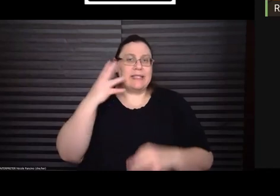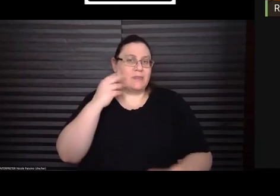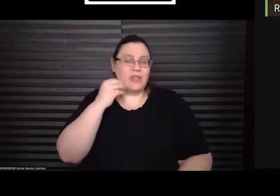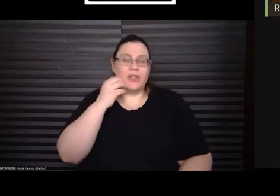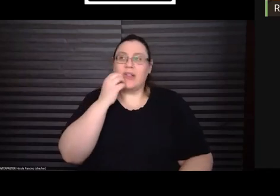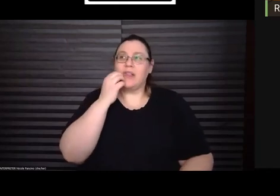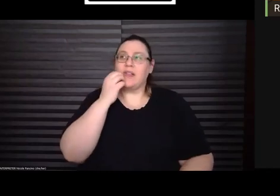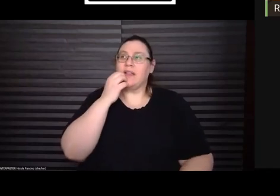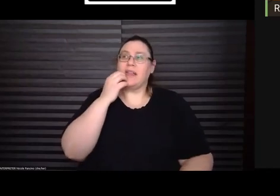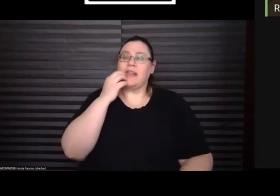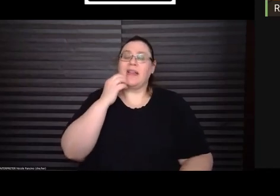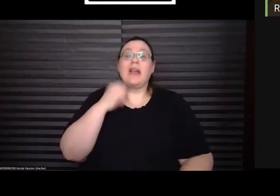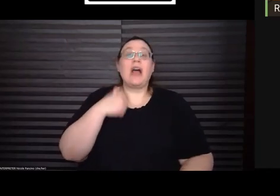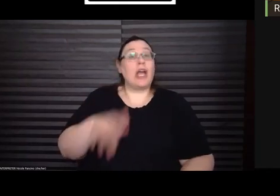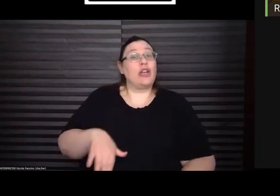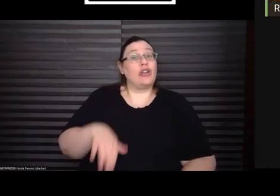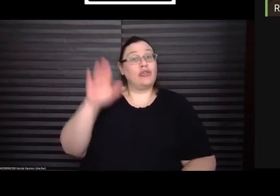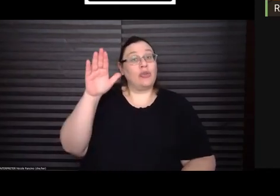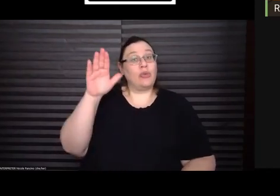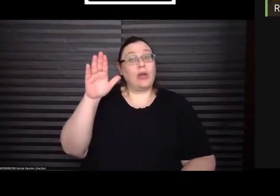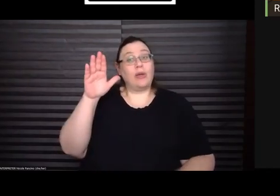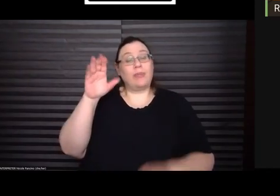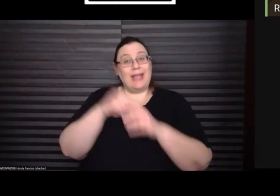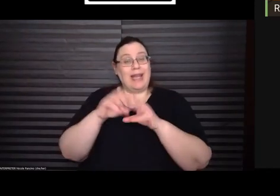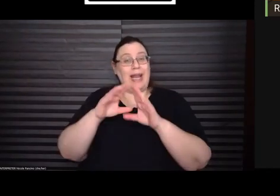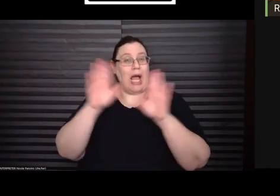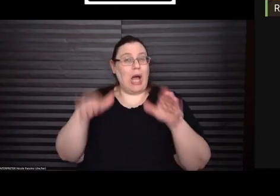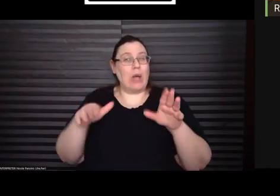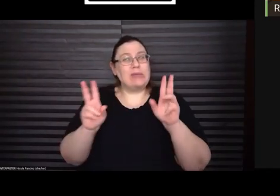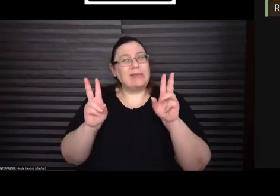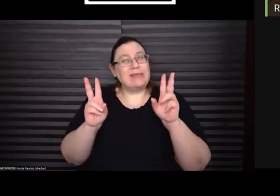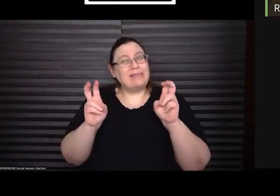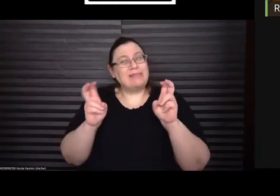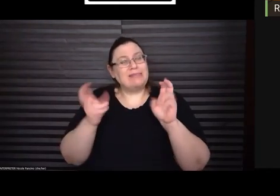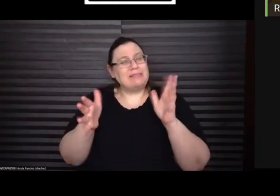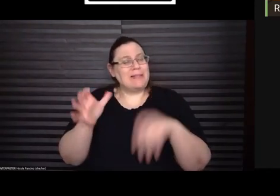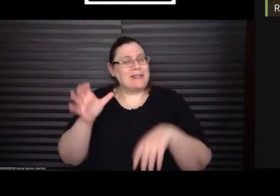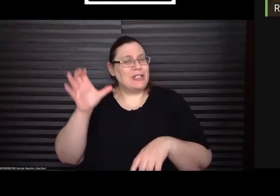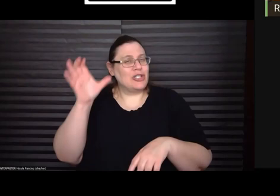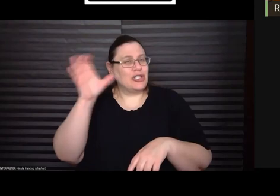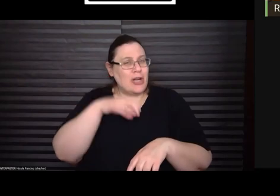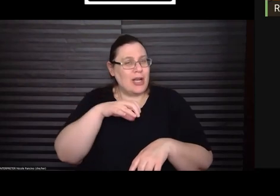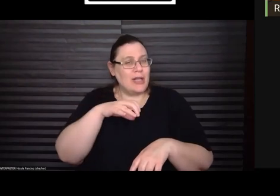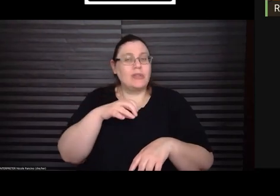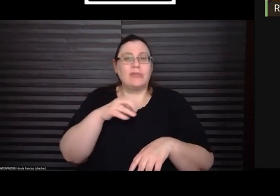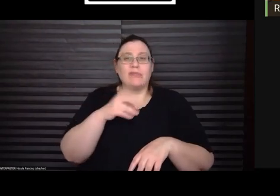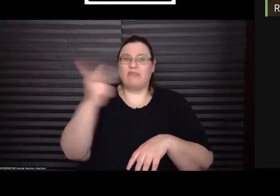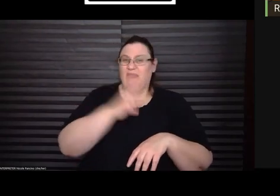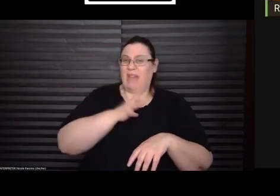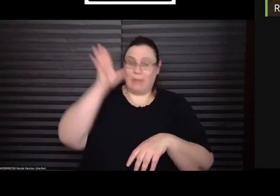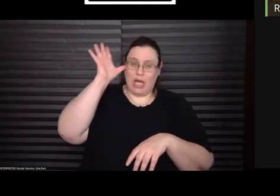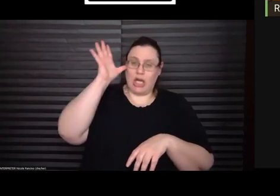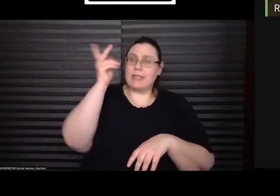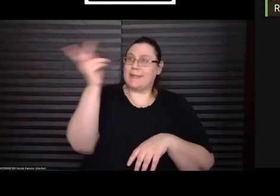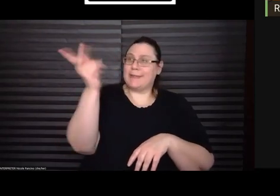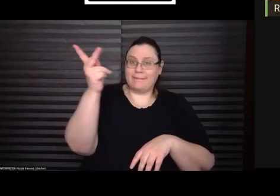So I actually grew up in this household, which in some ways was strange in that both my parents